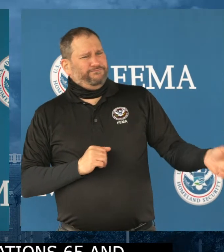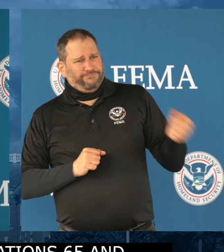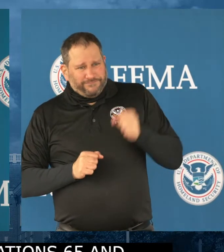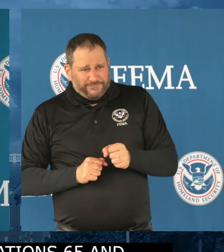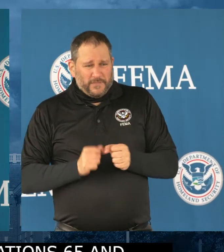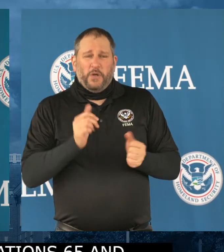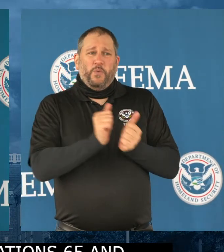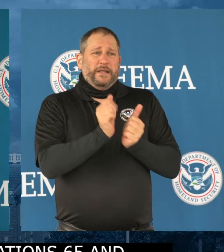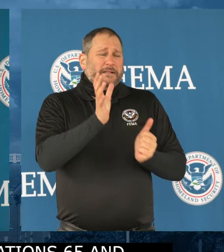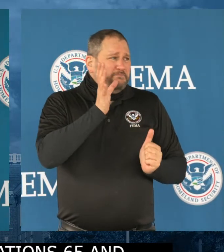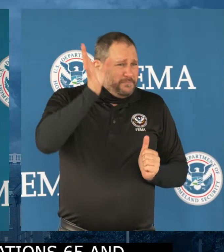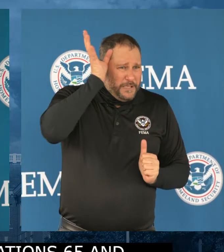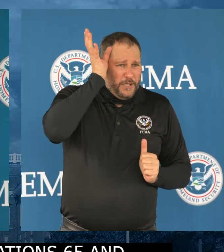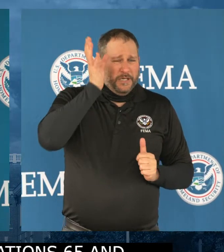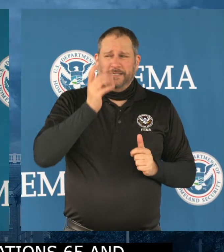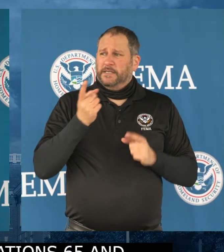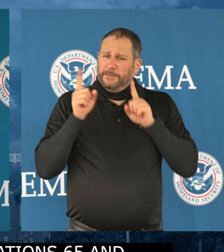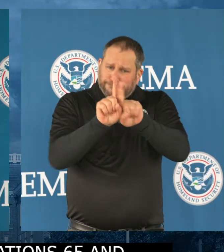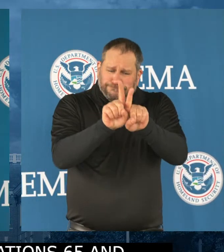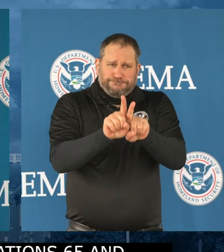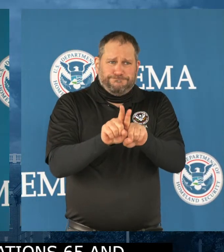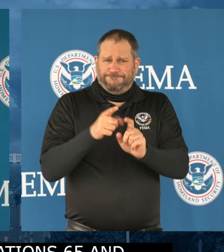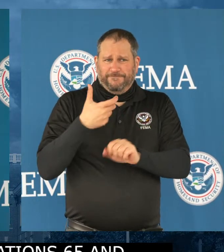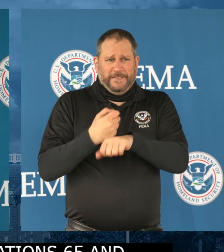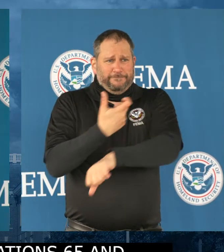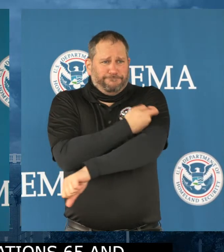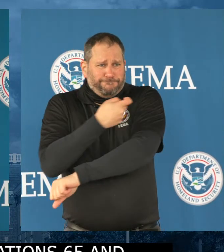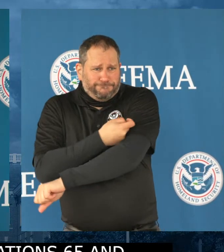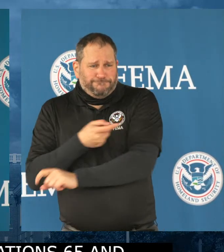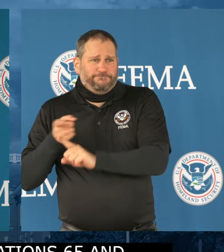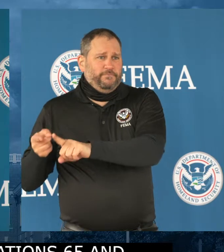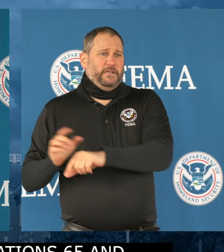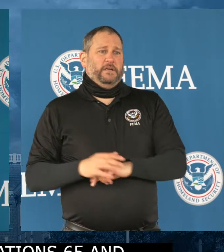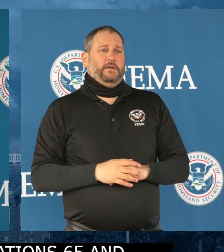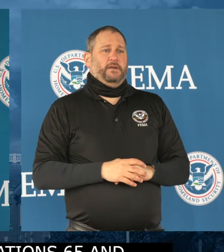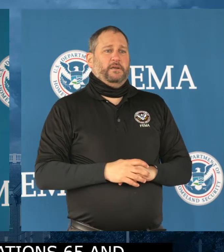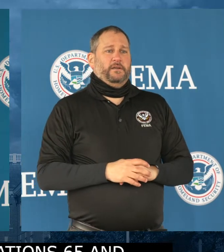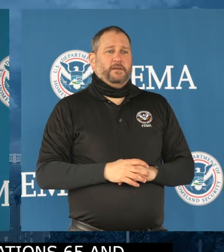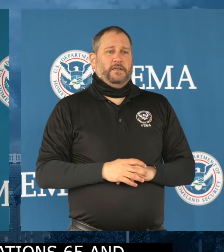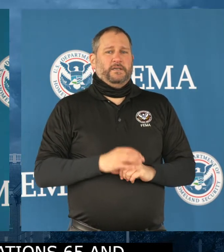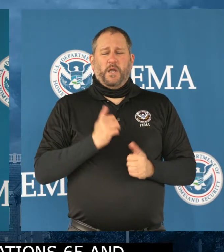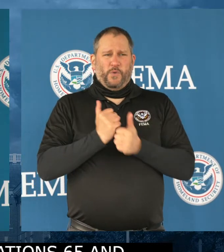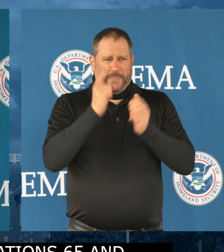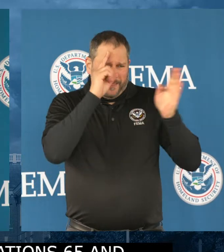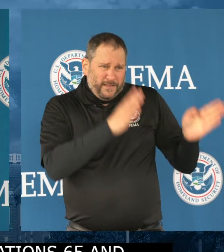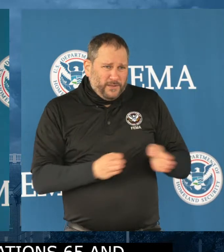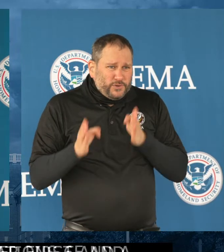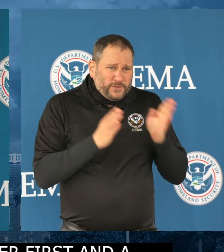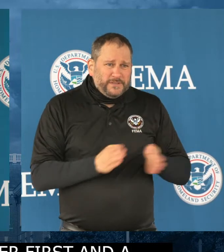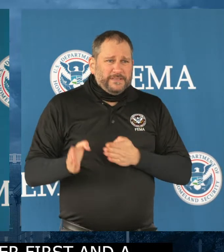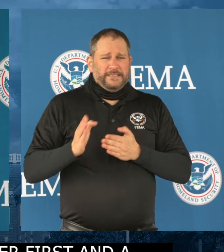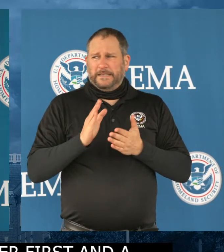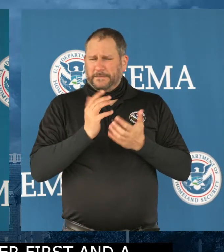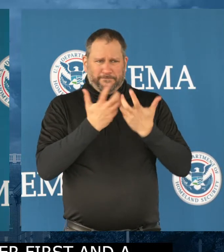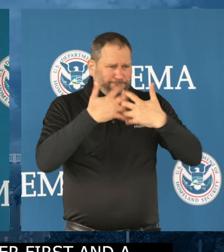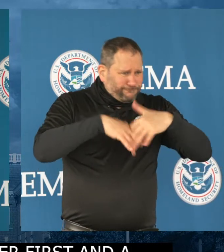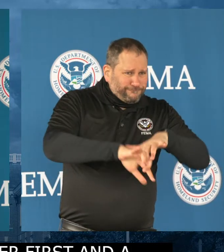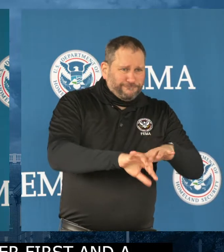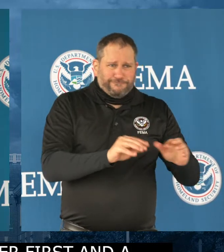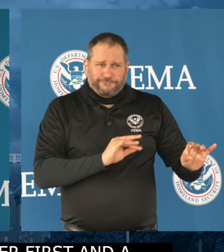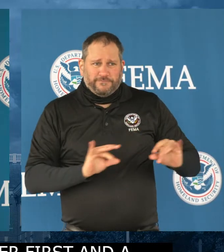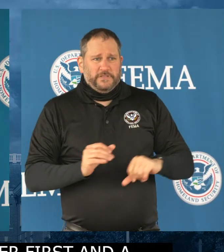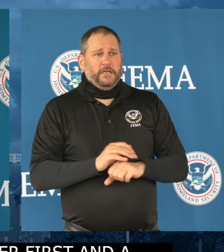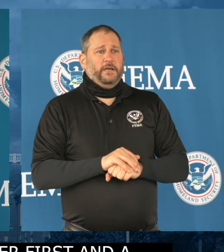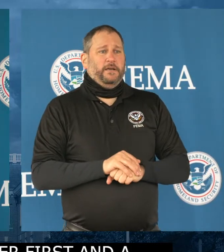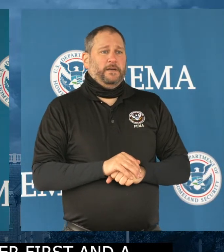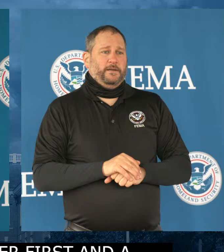vaccine, helping them work through the logistics, getting them there. It just really warms your heart at a time I know when we